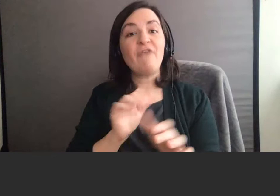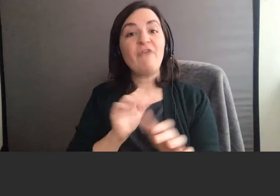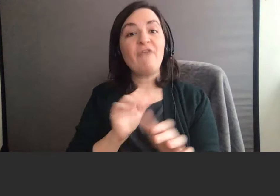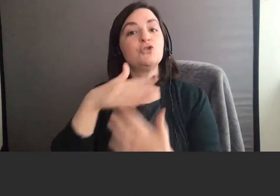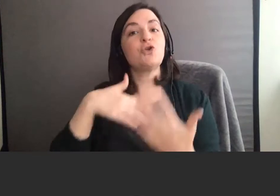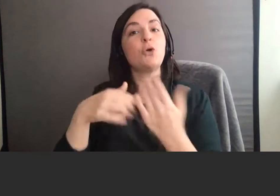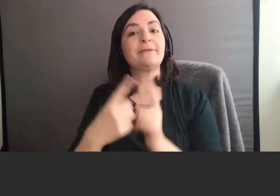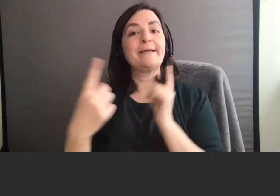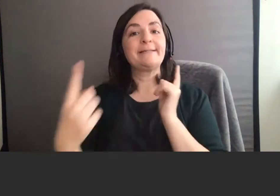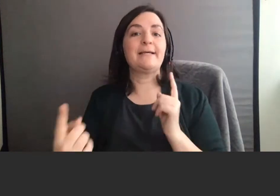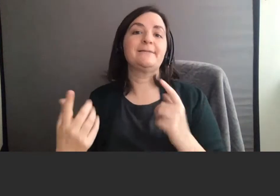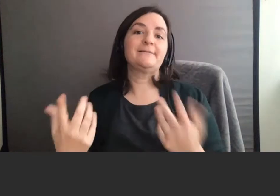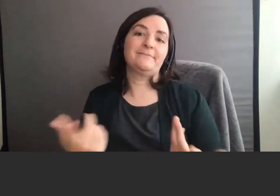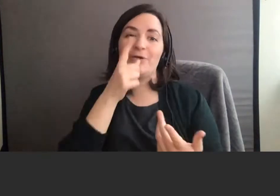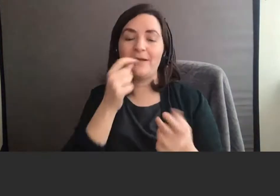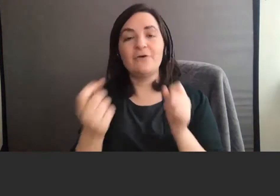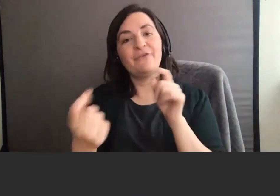with at the moment.